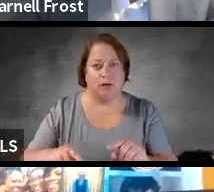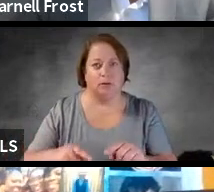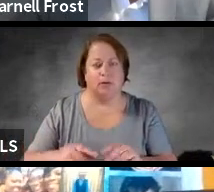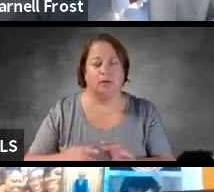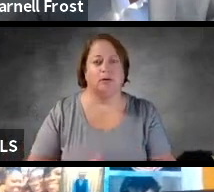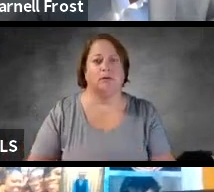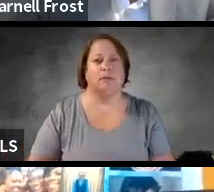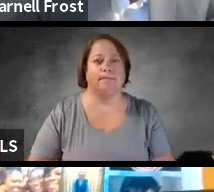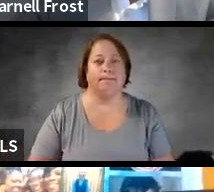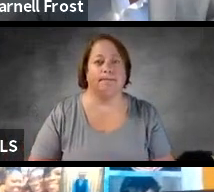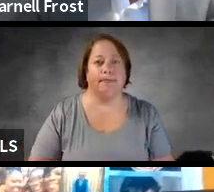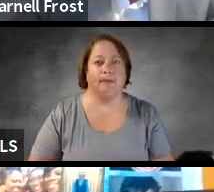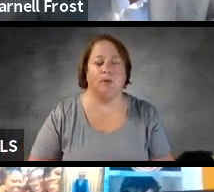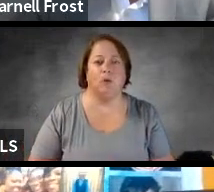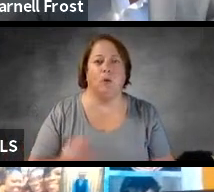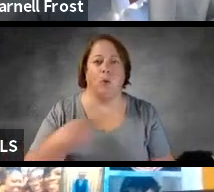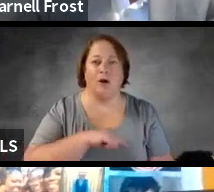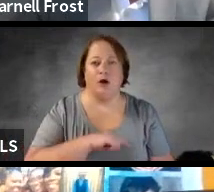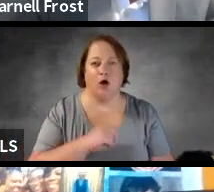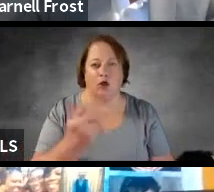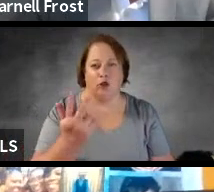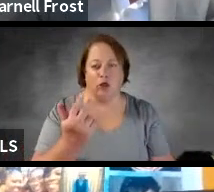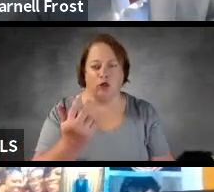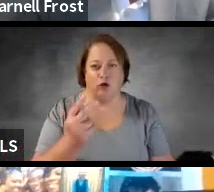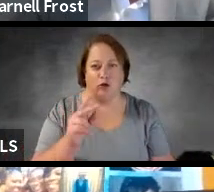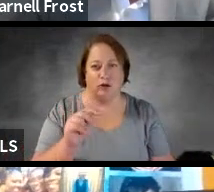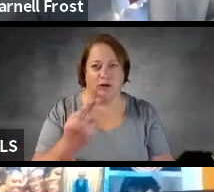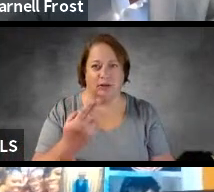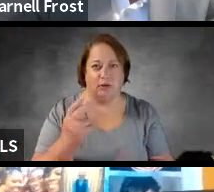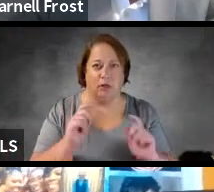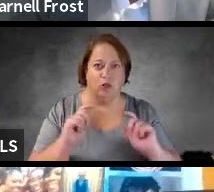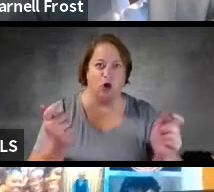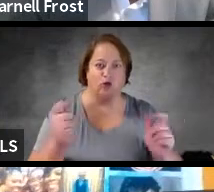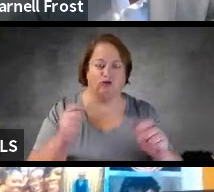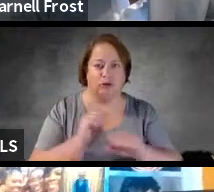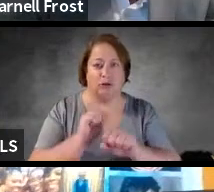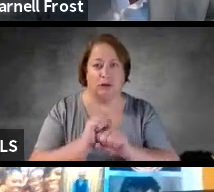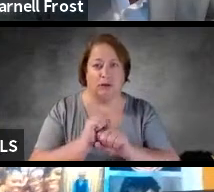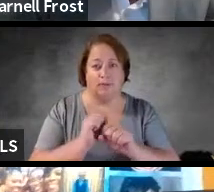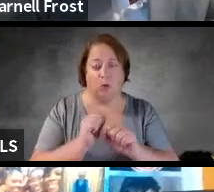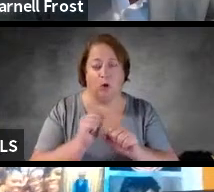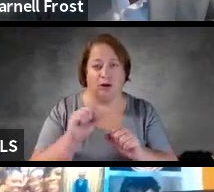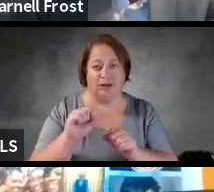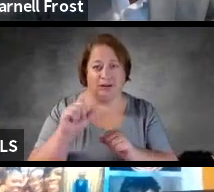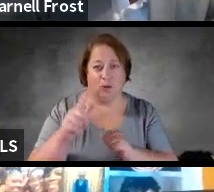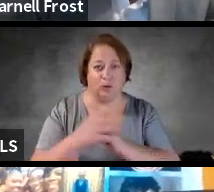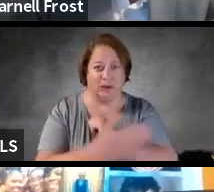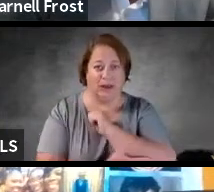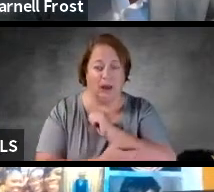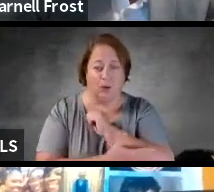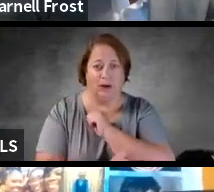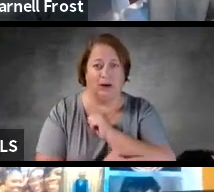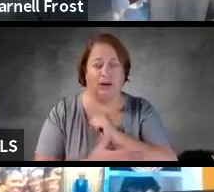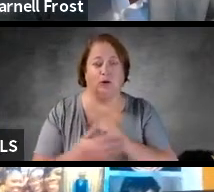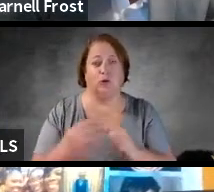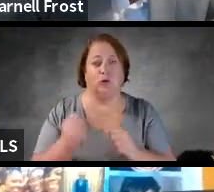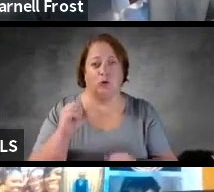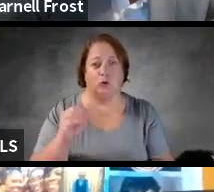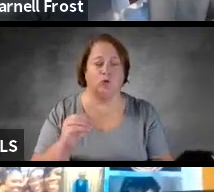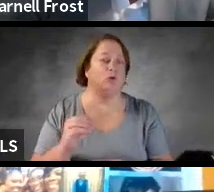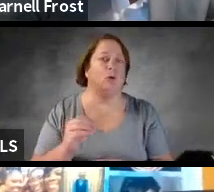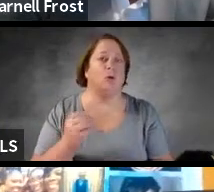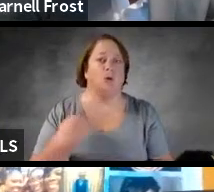county. We are the 13th largest employer in St. Louis County and in St. Louis, and therefore we